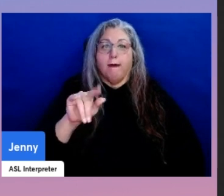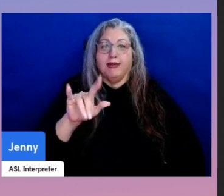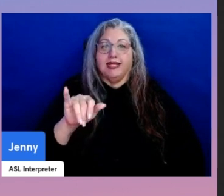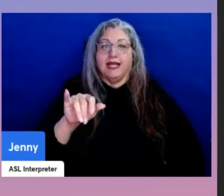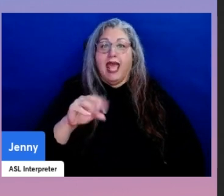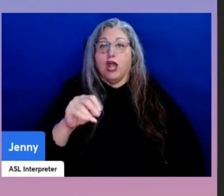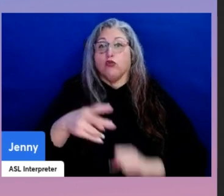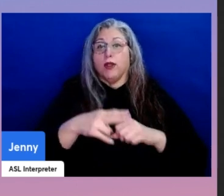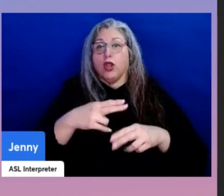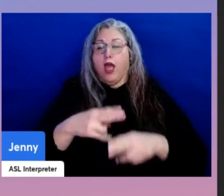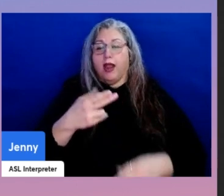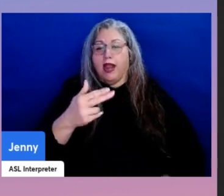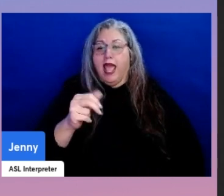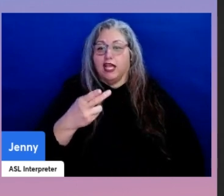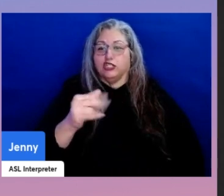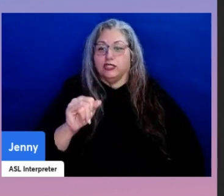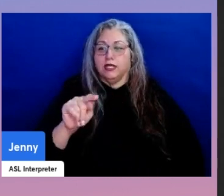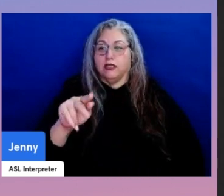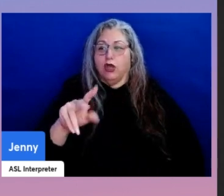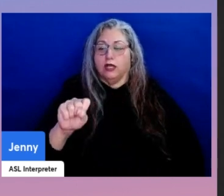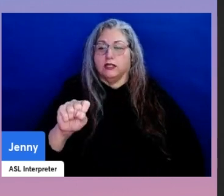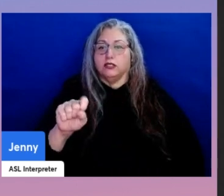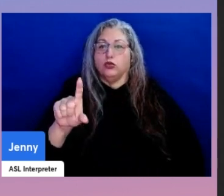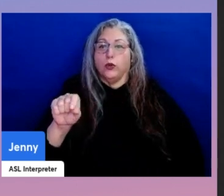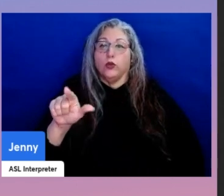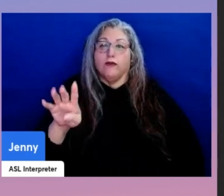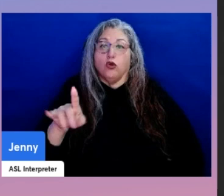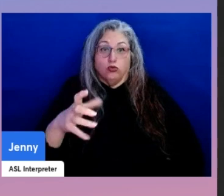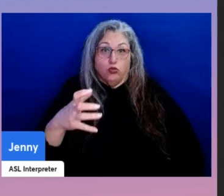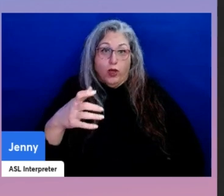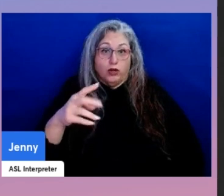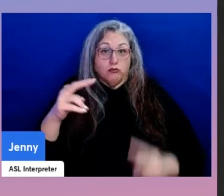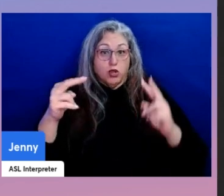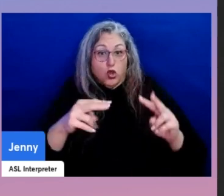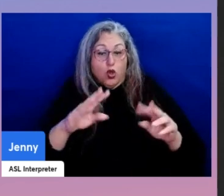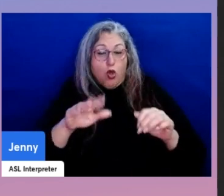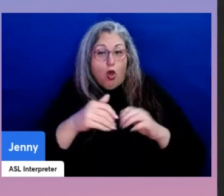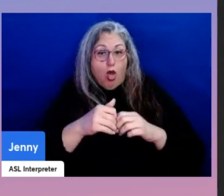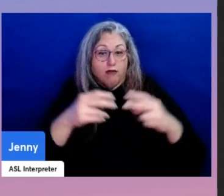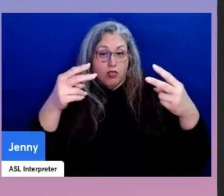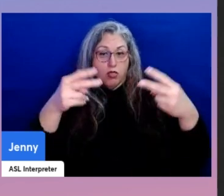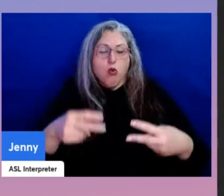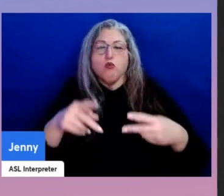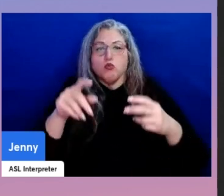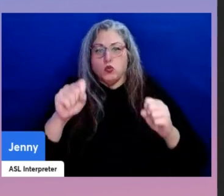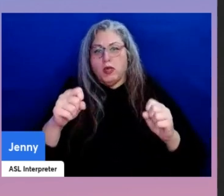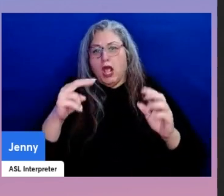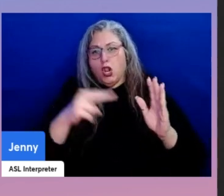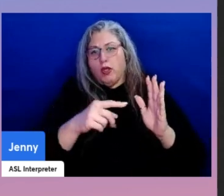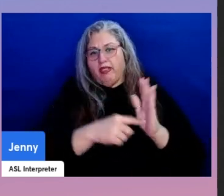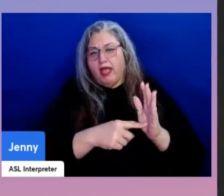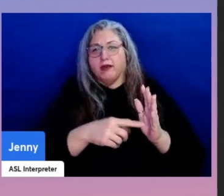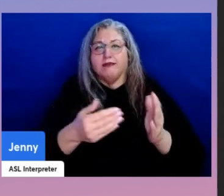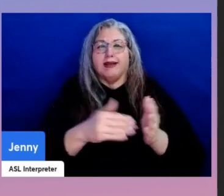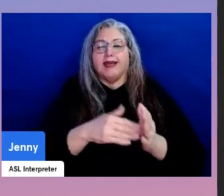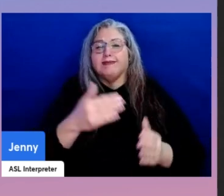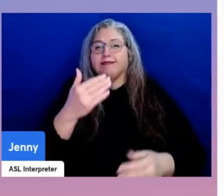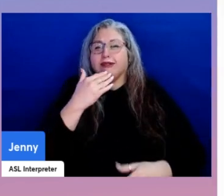called HashiTalks 2024. So if you want to check out all of this code, you can do that there. Again, thank you so much, everyone, for tuning in.